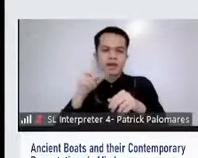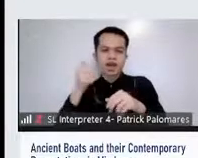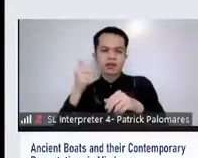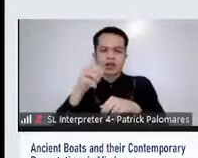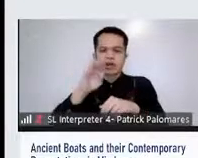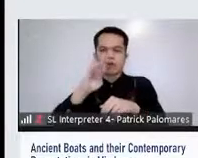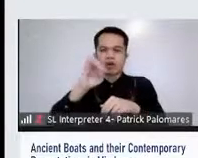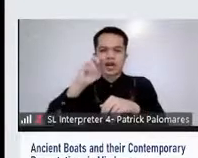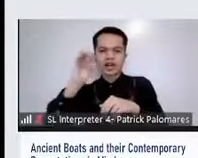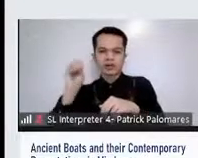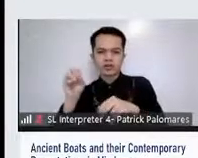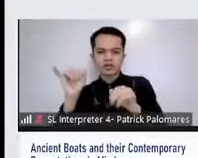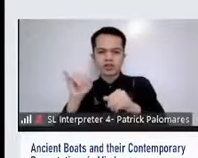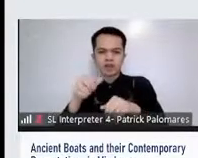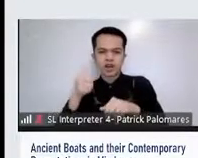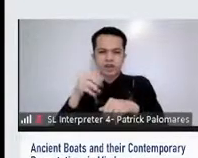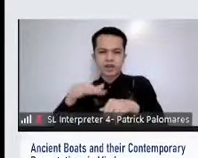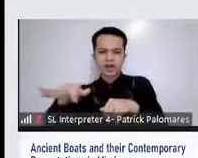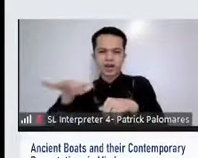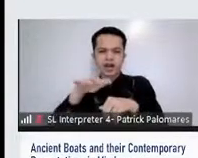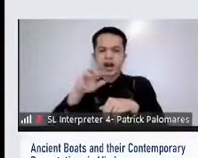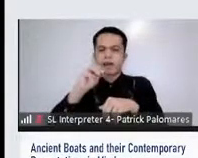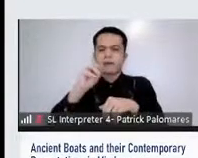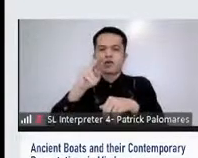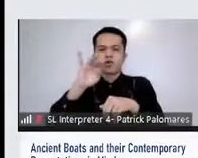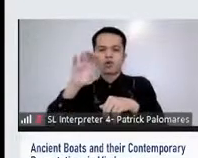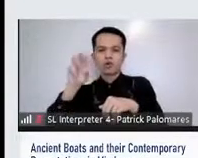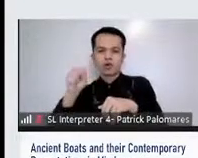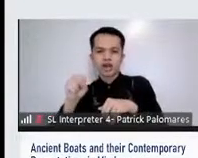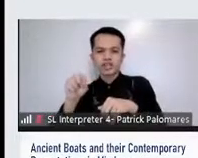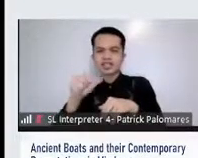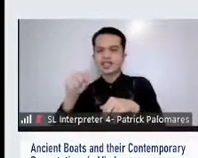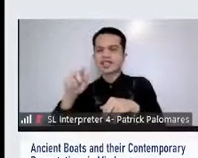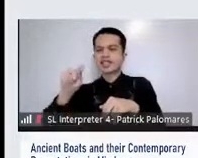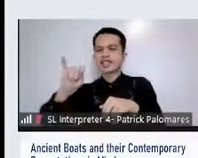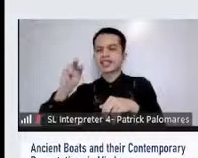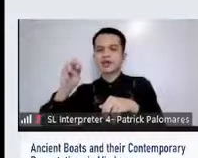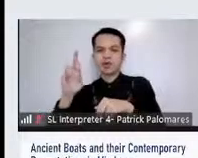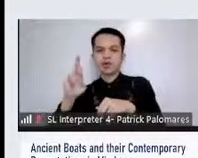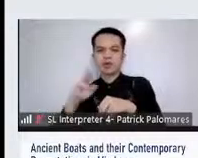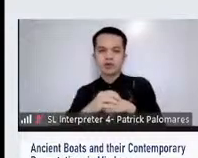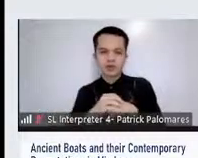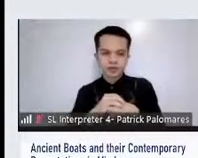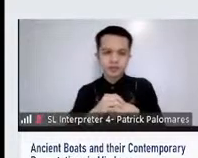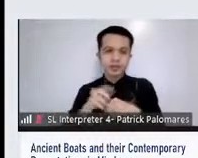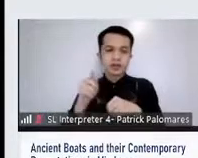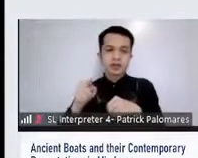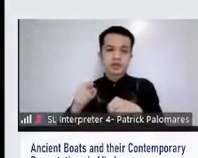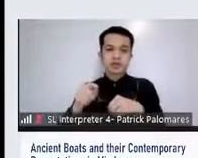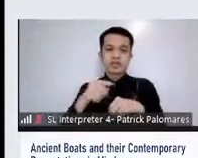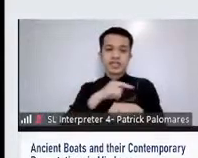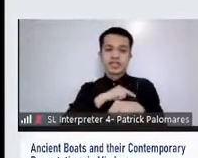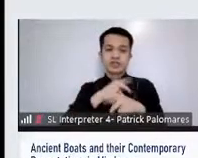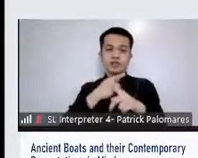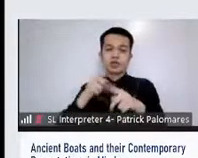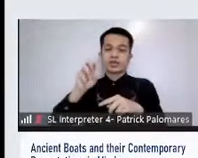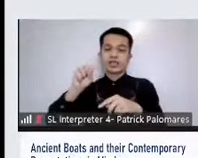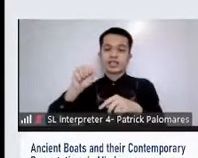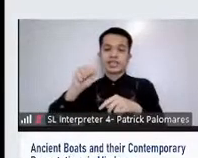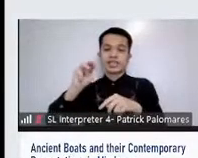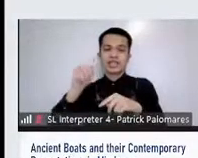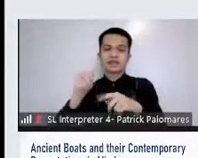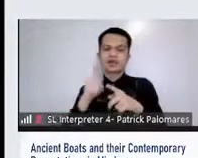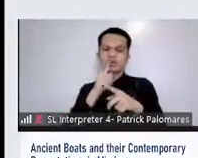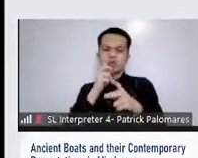coastal areas of the Southern Moluccas and Western Timor. The nomadic nature of the Sama Dilaot makes it difficult to define